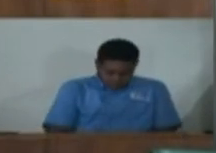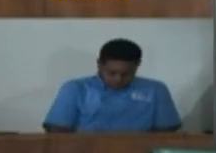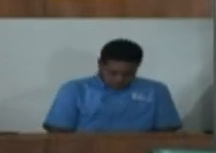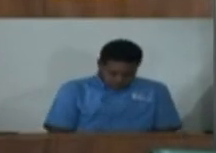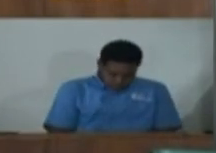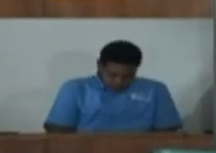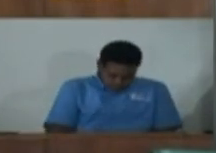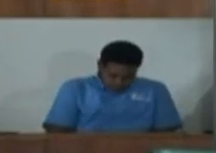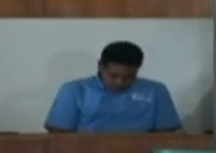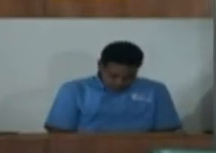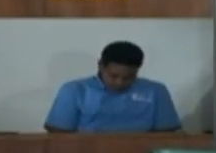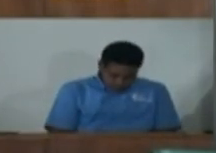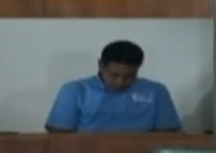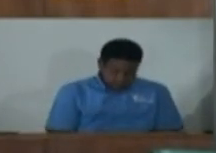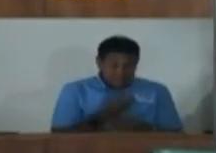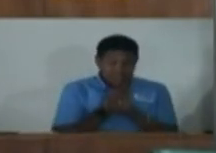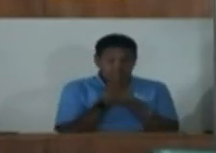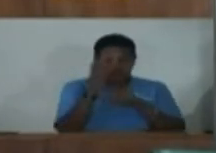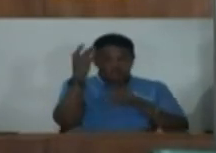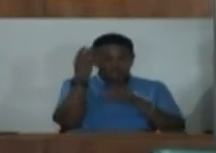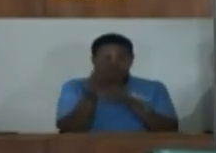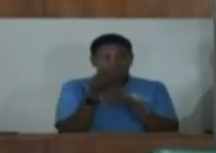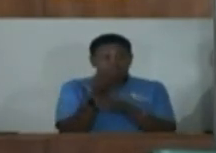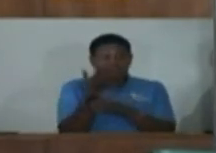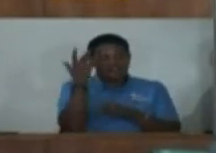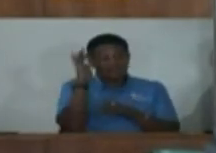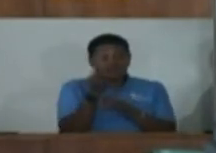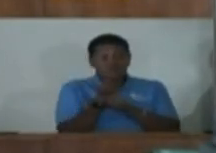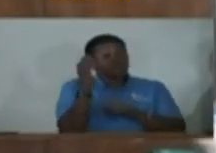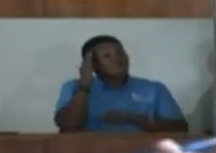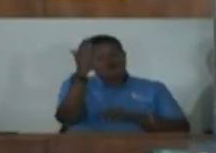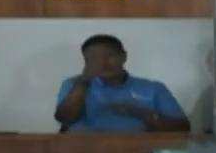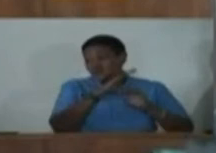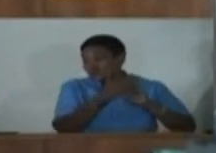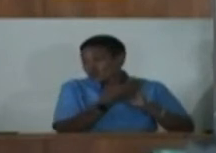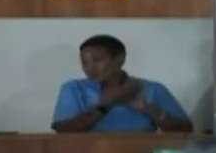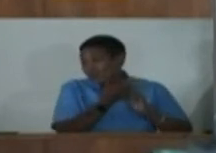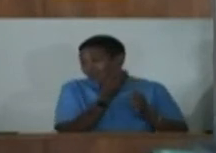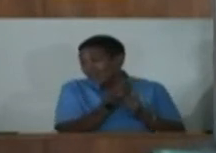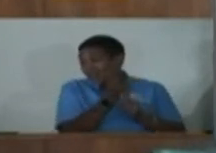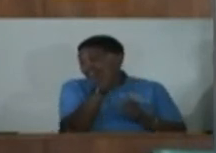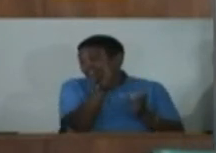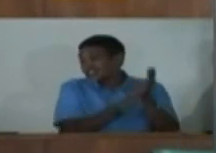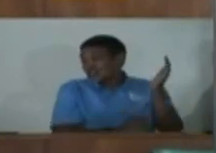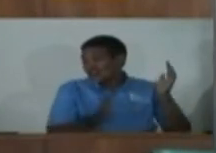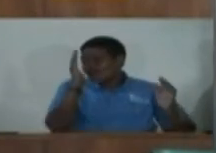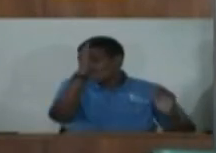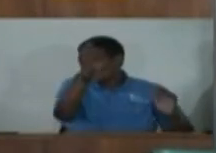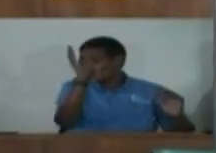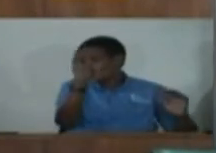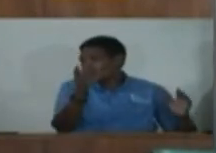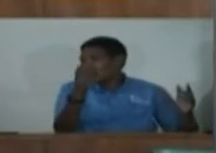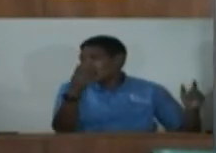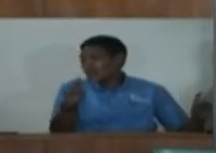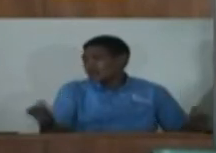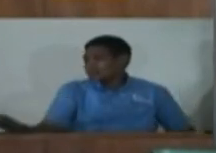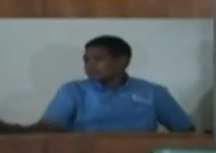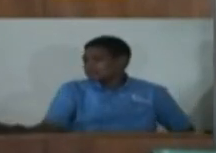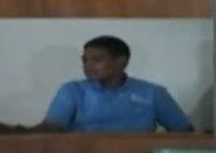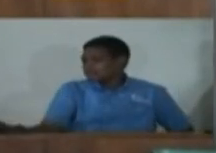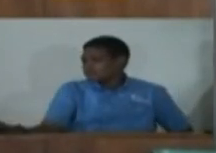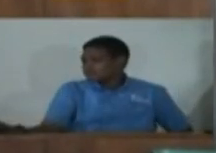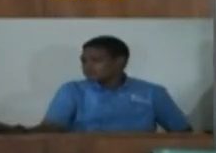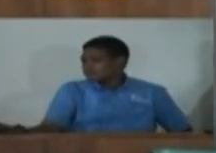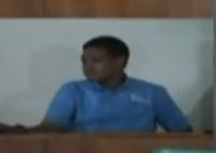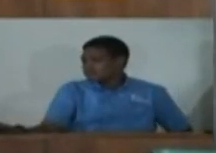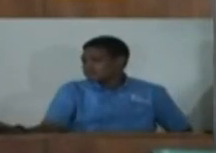we run out of land space, as we will, at some distant future, hopefully, and we don't have to wait until we run out of